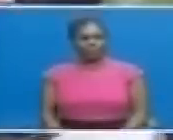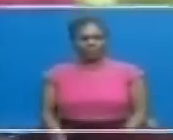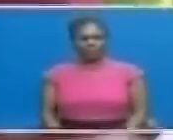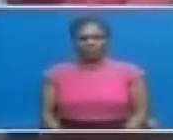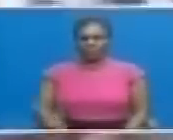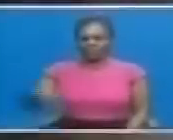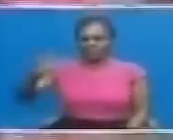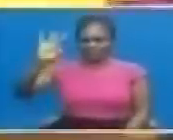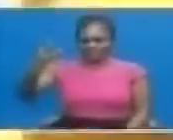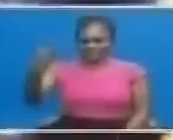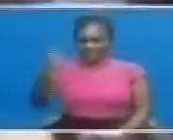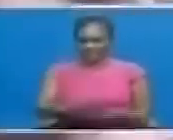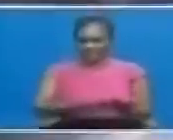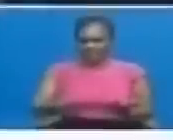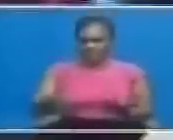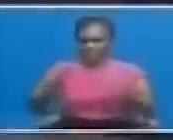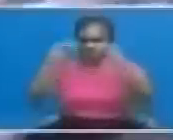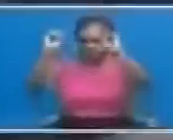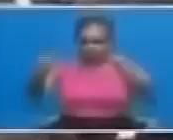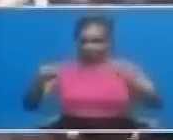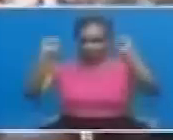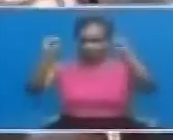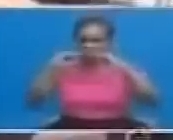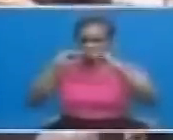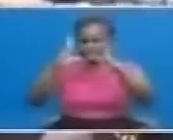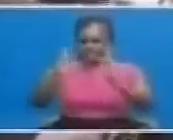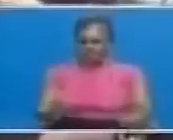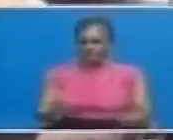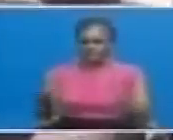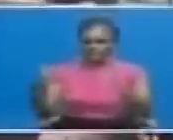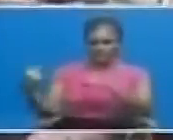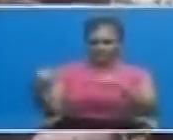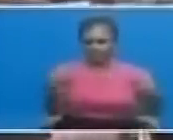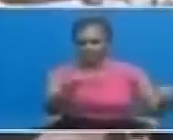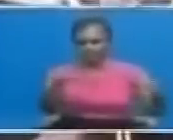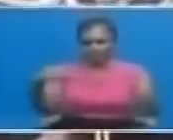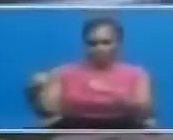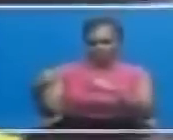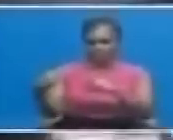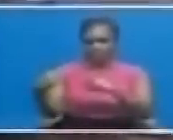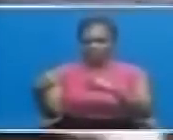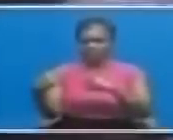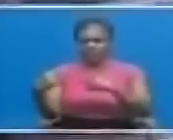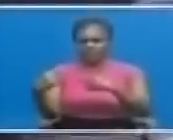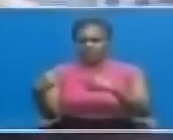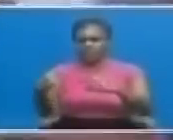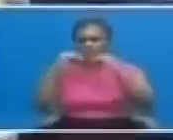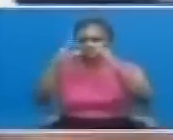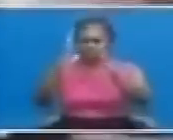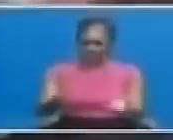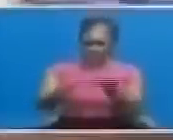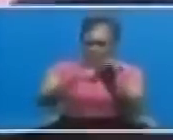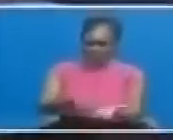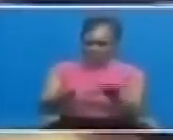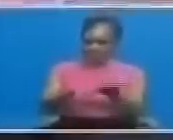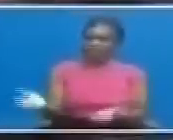The third week into the teachers' strike and the parties in the teachers' pay dispute are still maintaining their hardline stance. Teachers